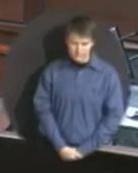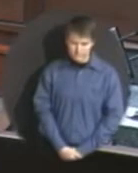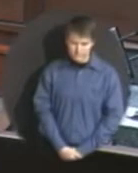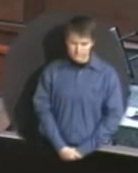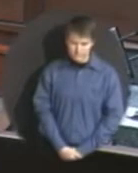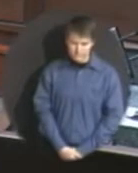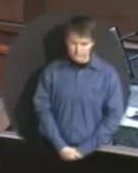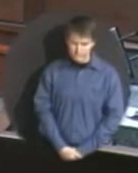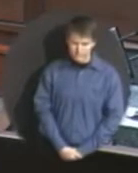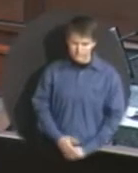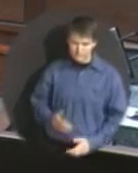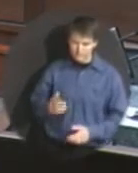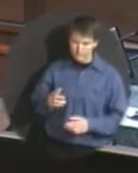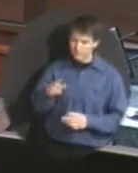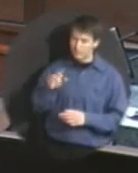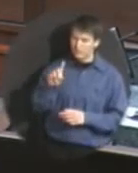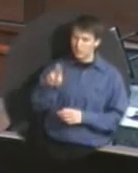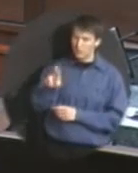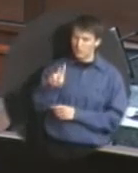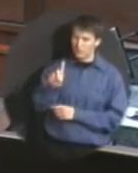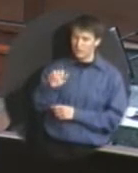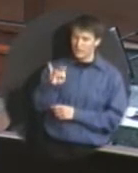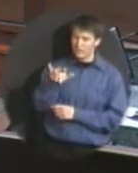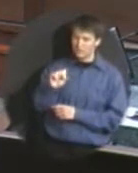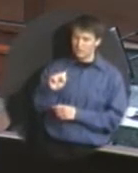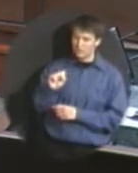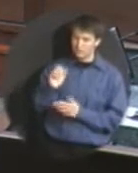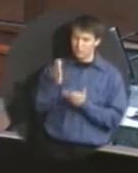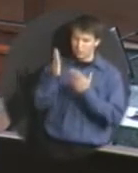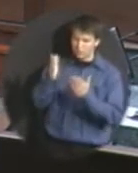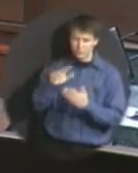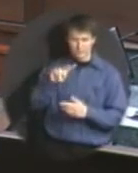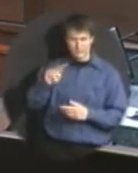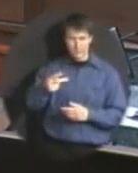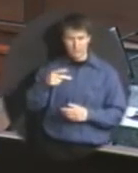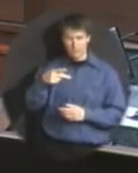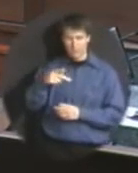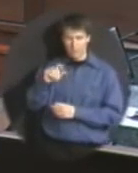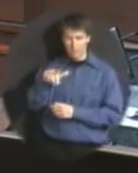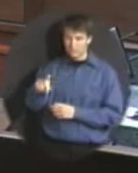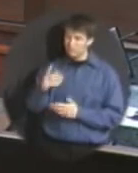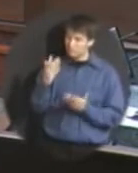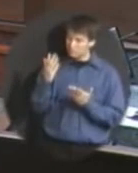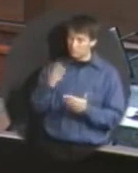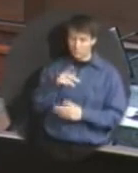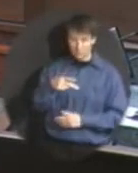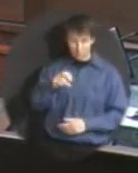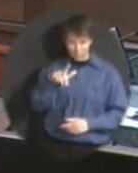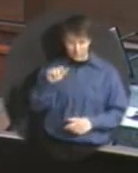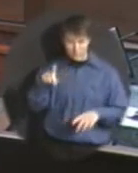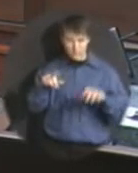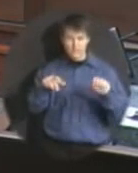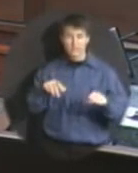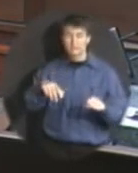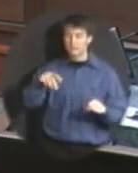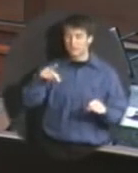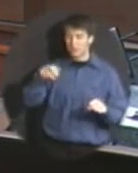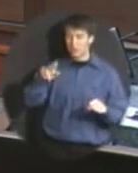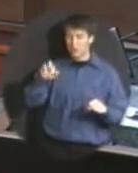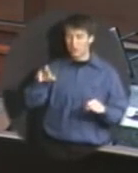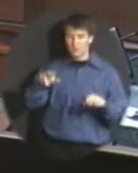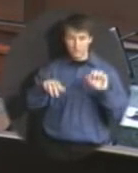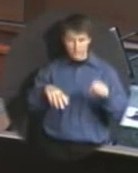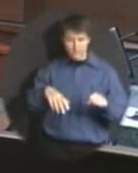Mrs. Hibbs, we have a motion by Dr. Daniels and a second by Mr. Poland. Would you call the roll, please? Mr. Poland? Yes. Mr. Parker?